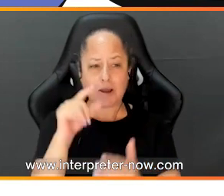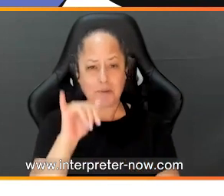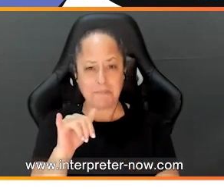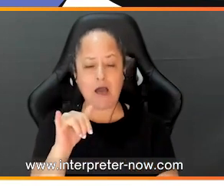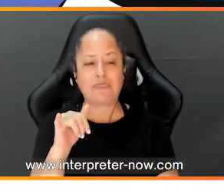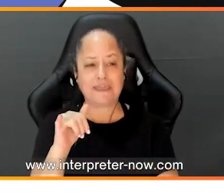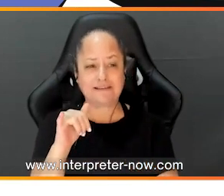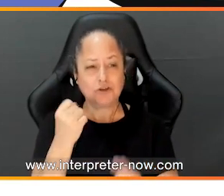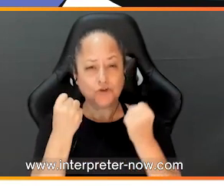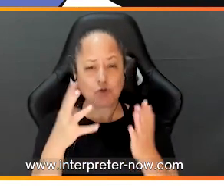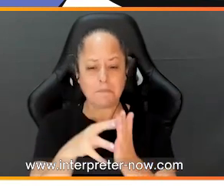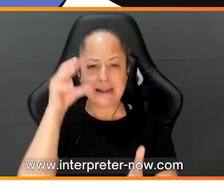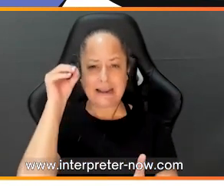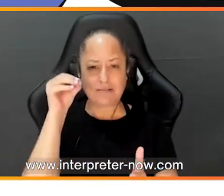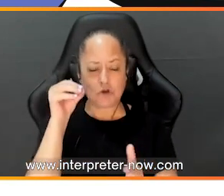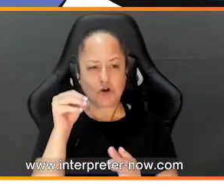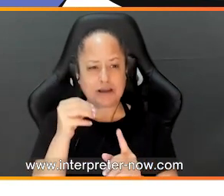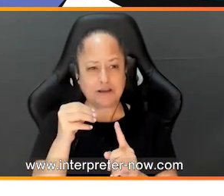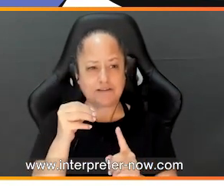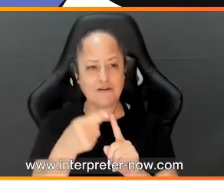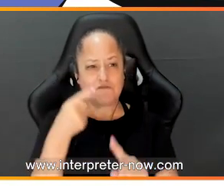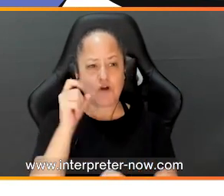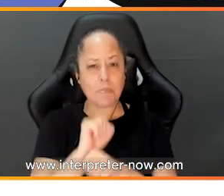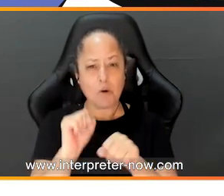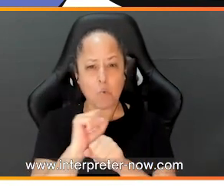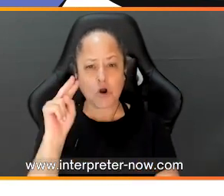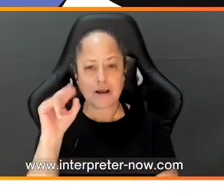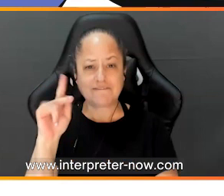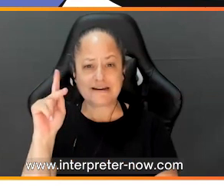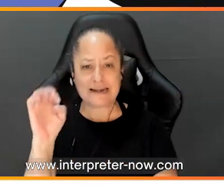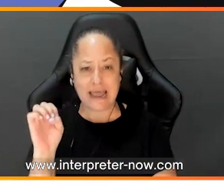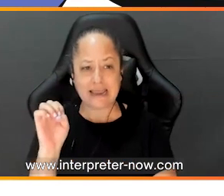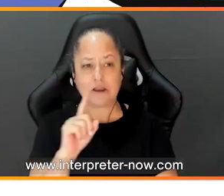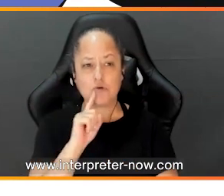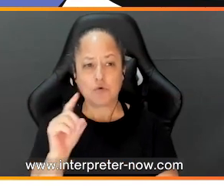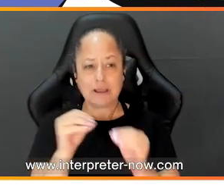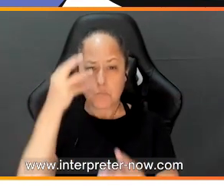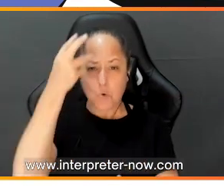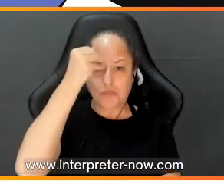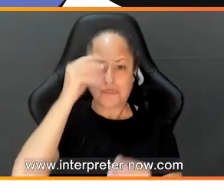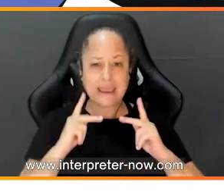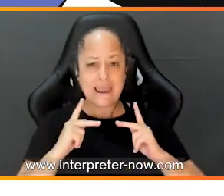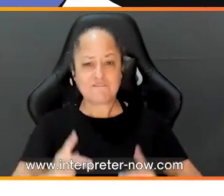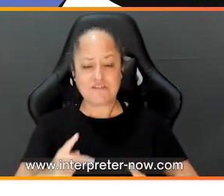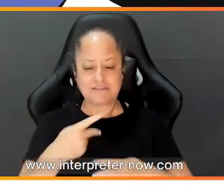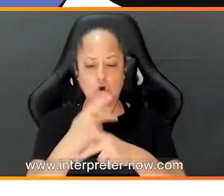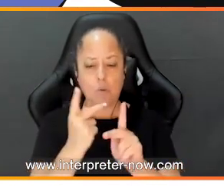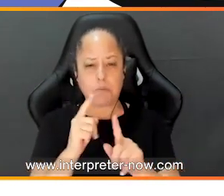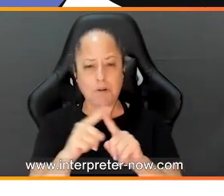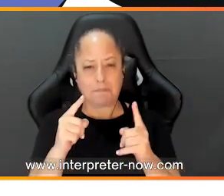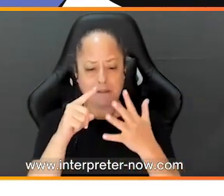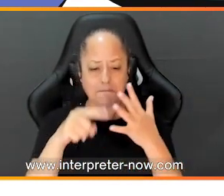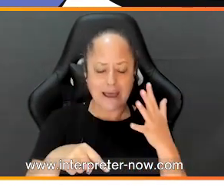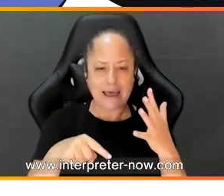we can learn from them in terms of mistakes that they've made along the way is that they